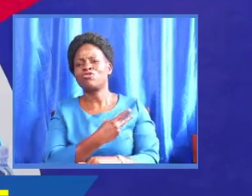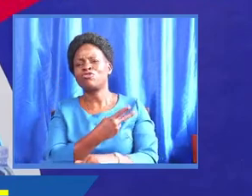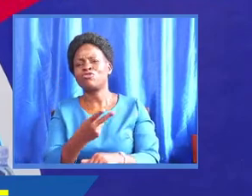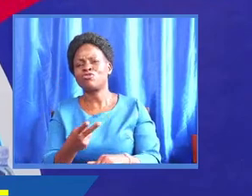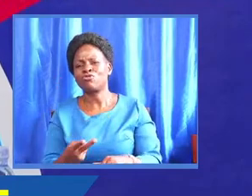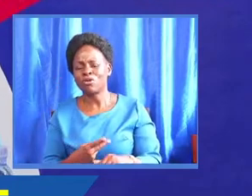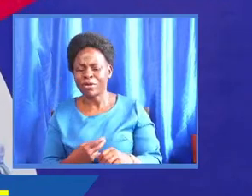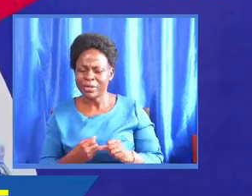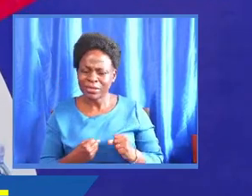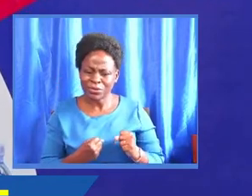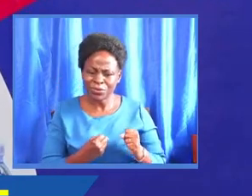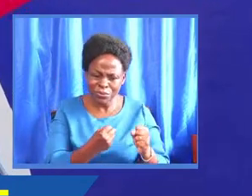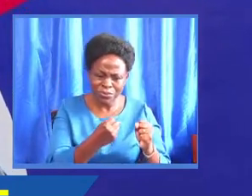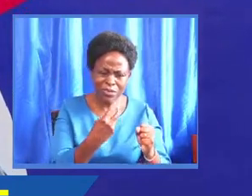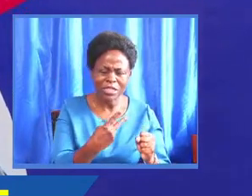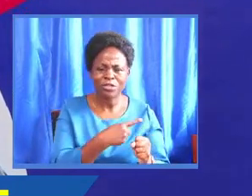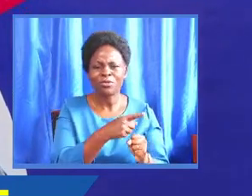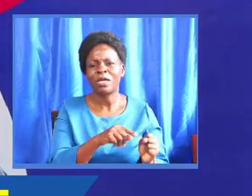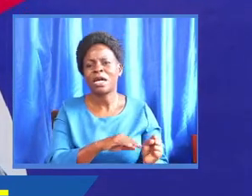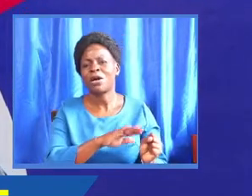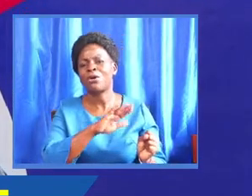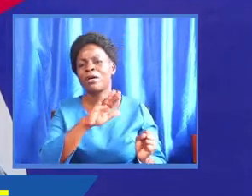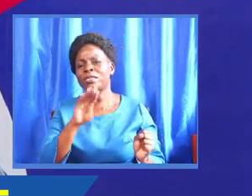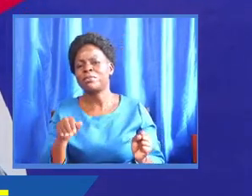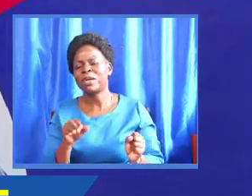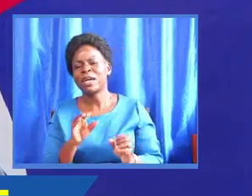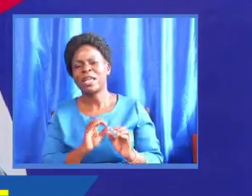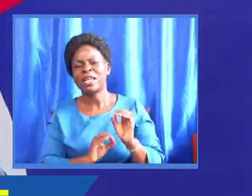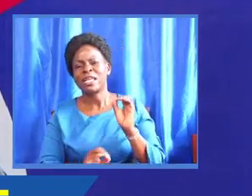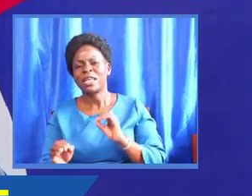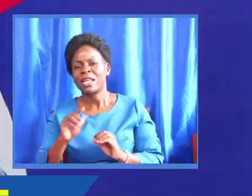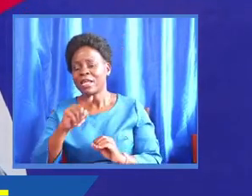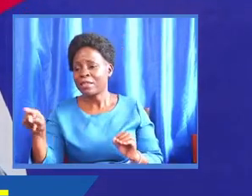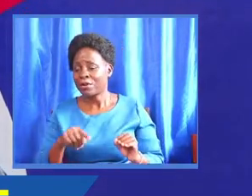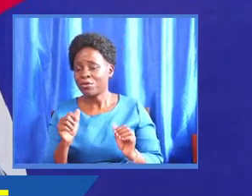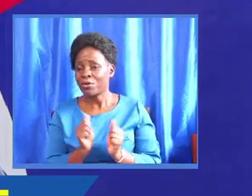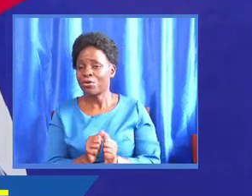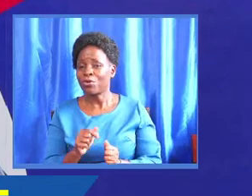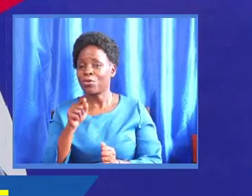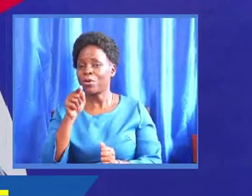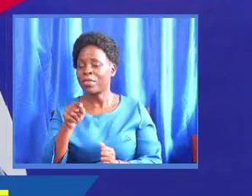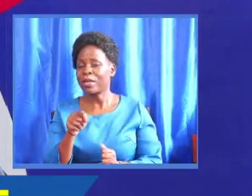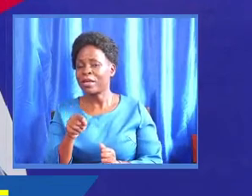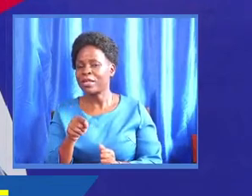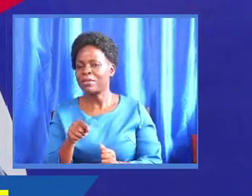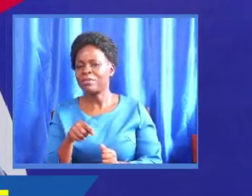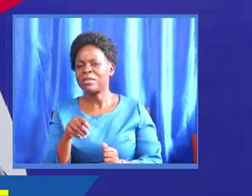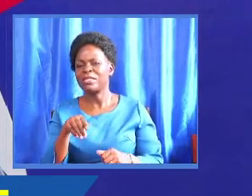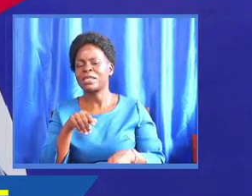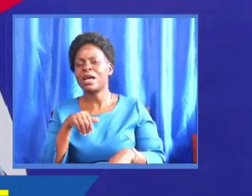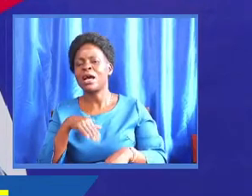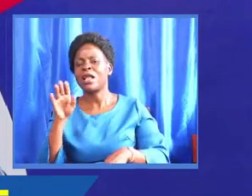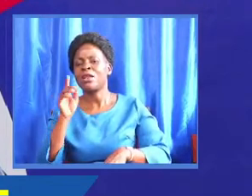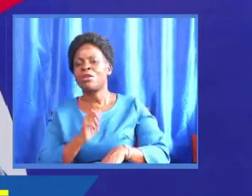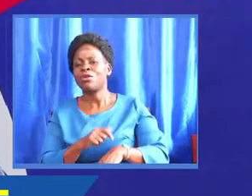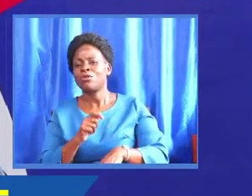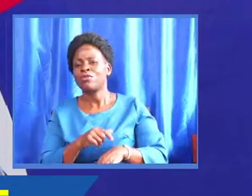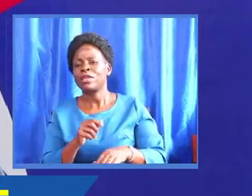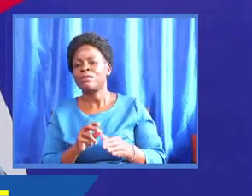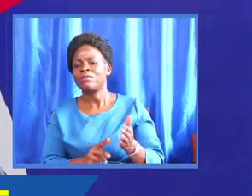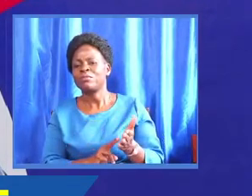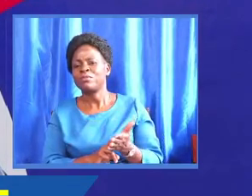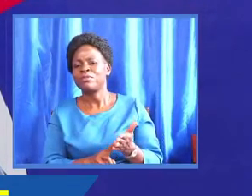2 hours to come back. Nothing wrong with that, but it's the amount of time you could actually be using